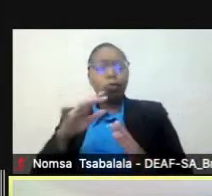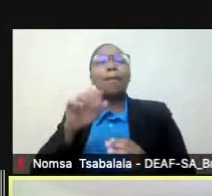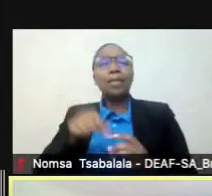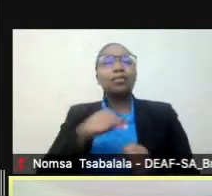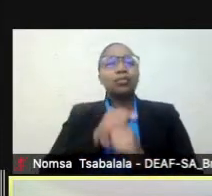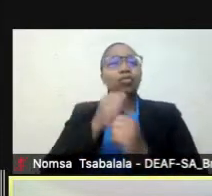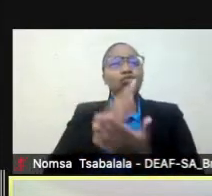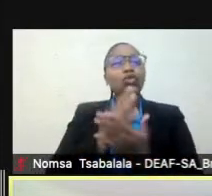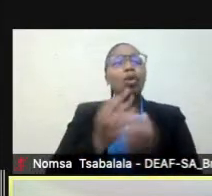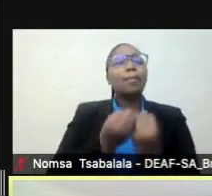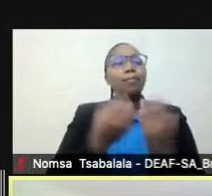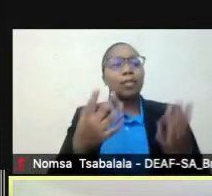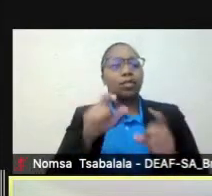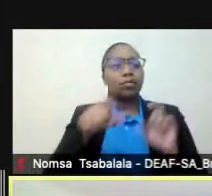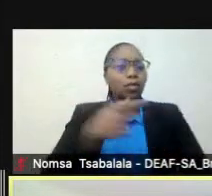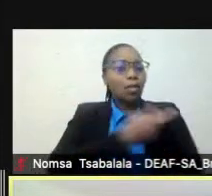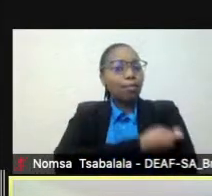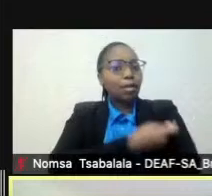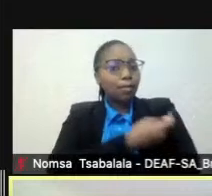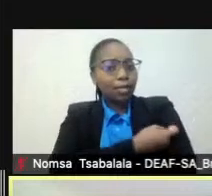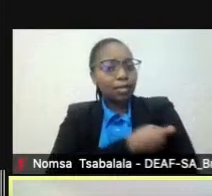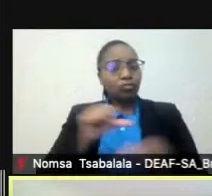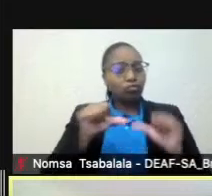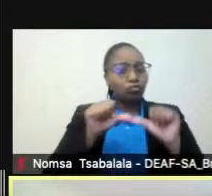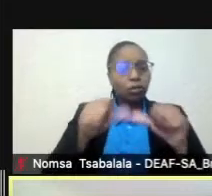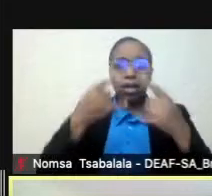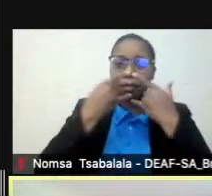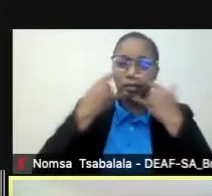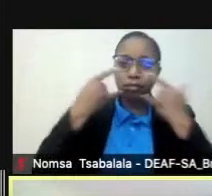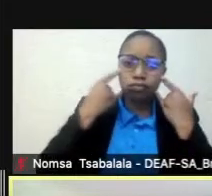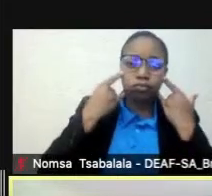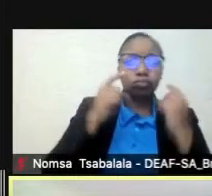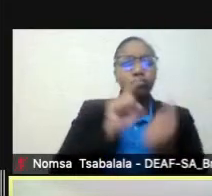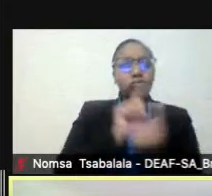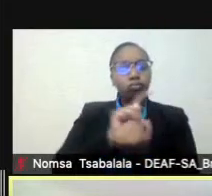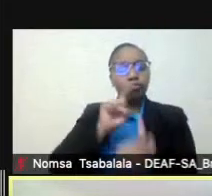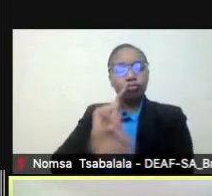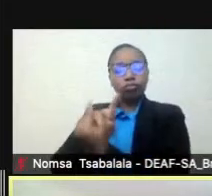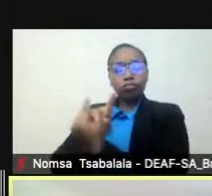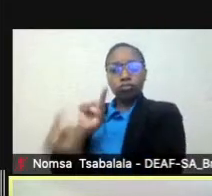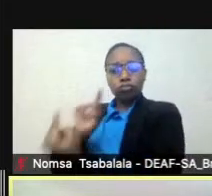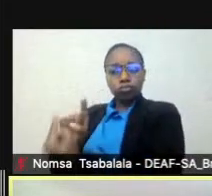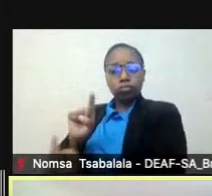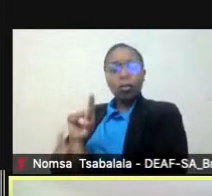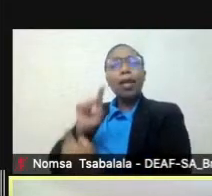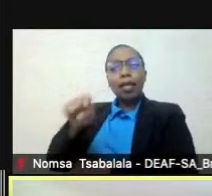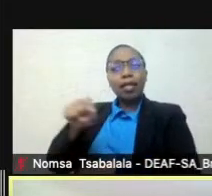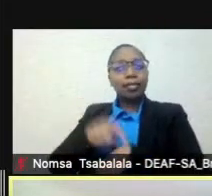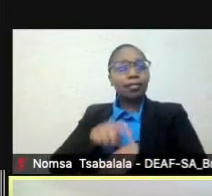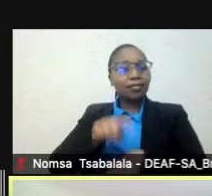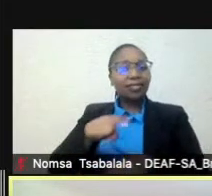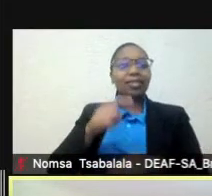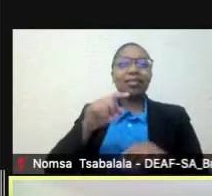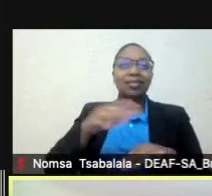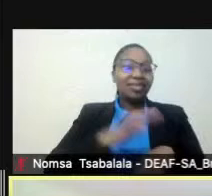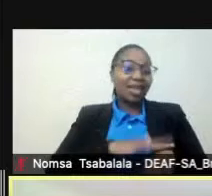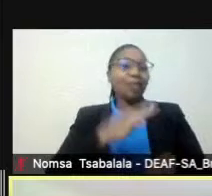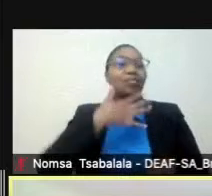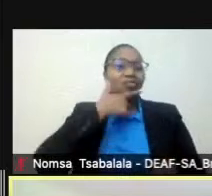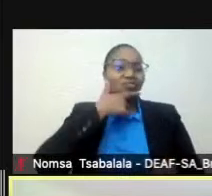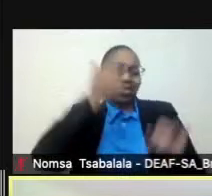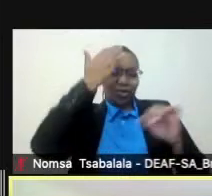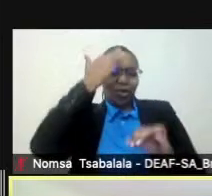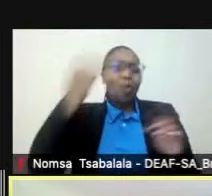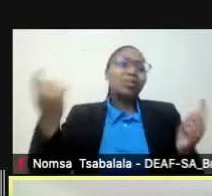to wear our masks, social distance, and particularly over this period, I think to limit large gatherings. We know the virus is spread from person